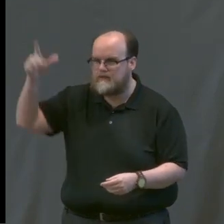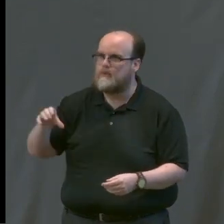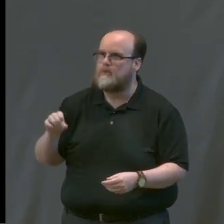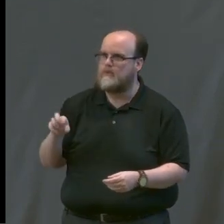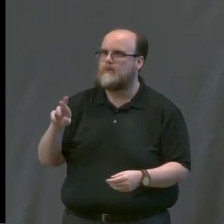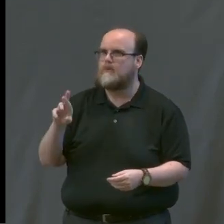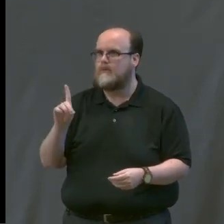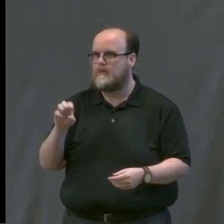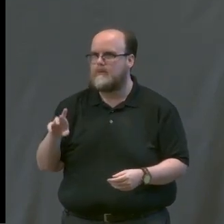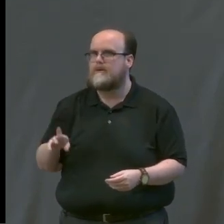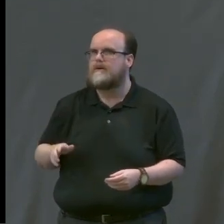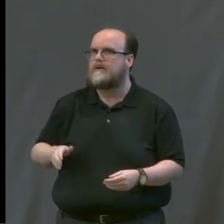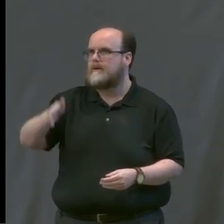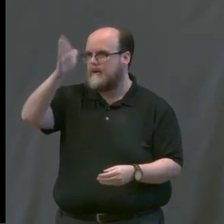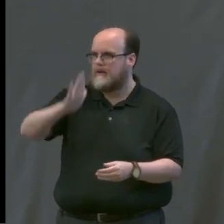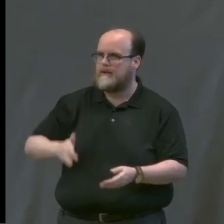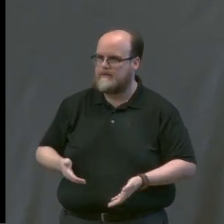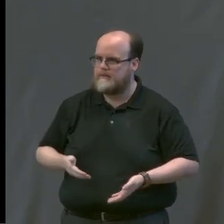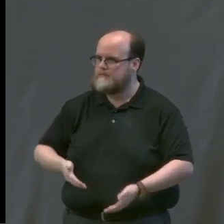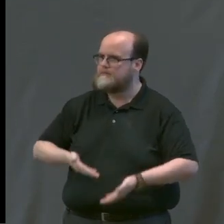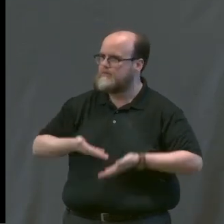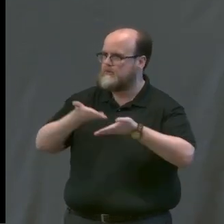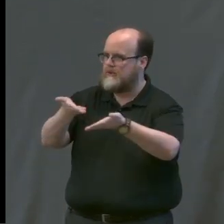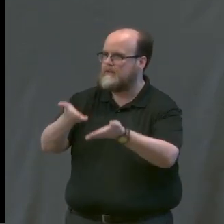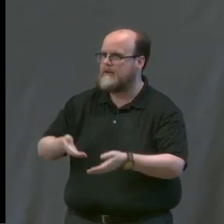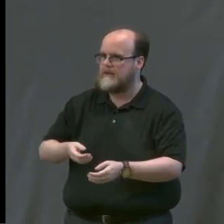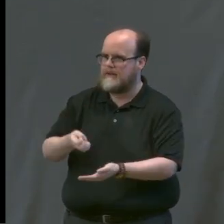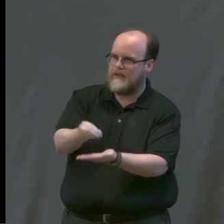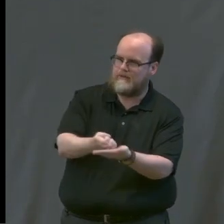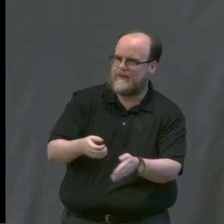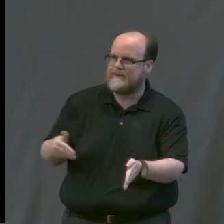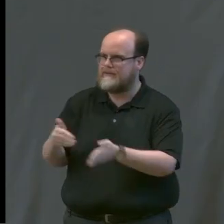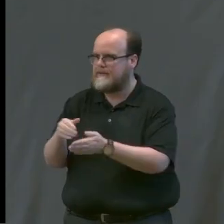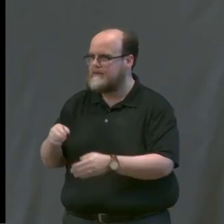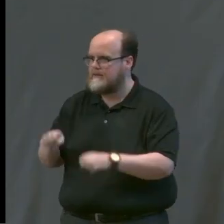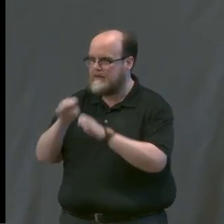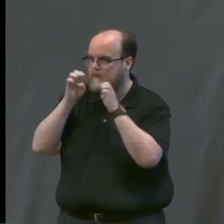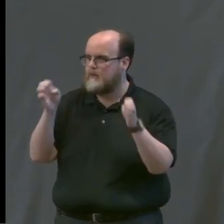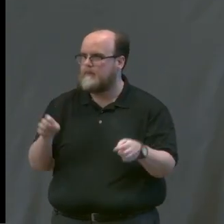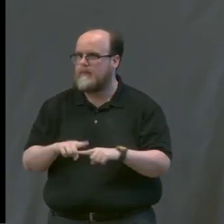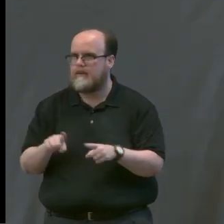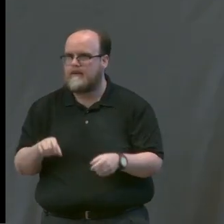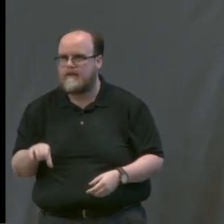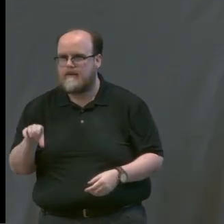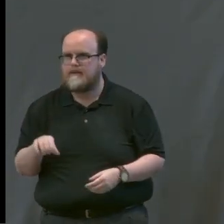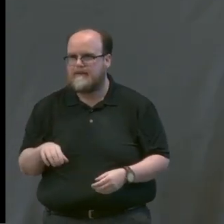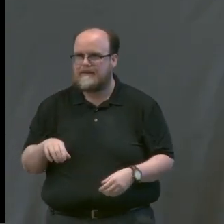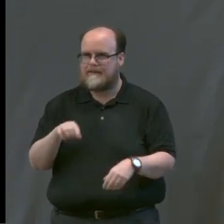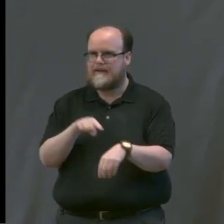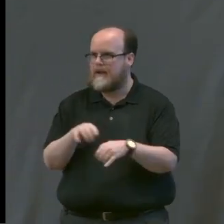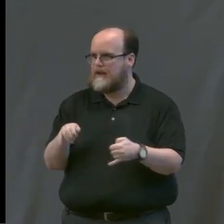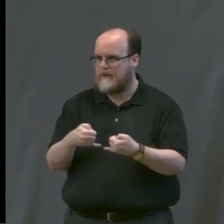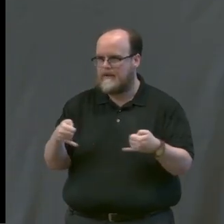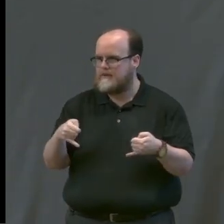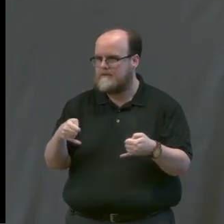case, a court case against evil. It is a logical order, but as far as chronological order, I don't think so.